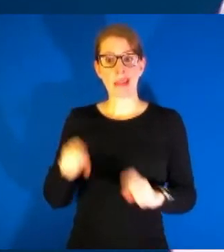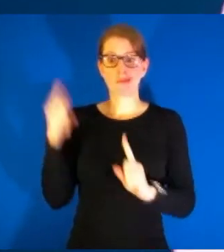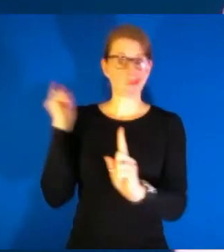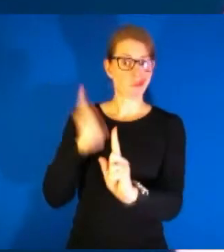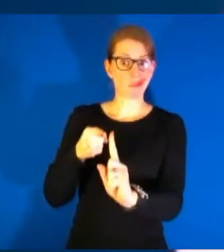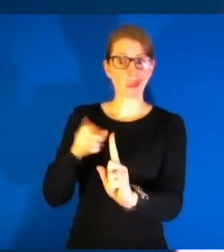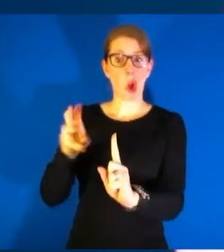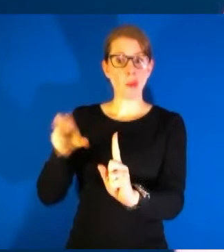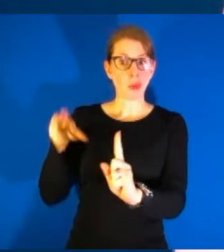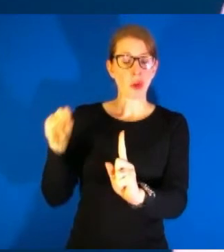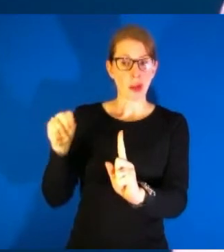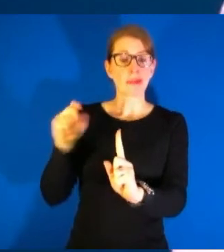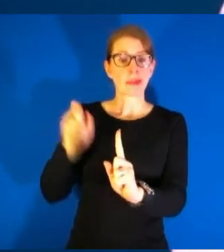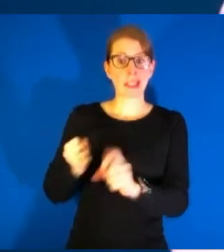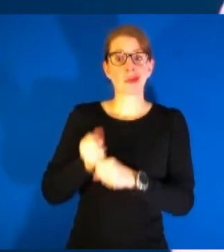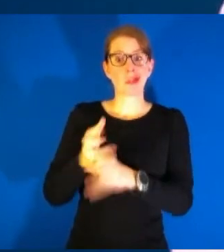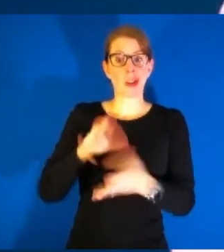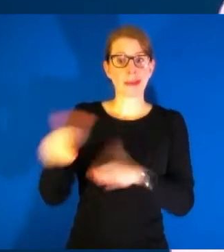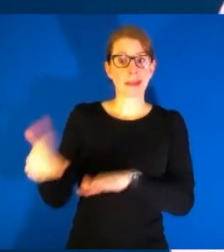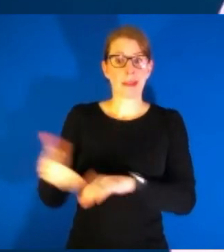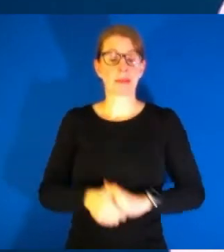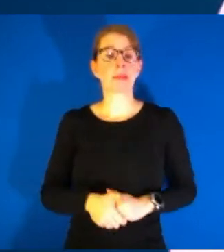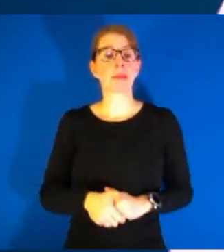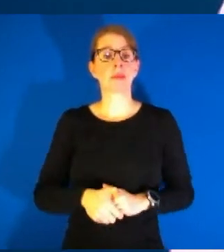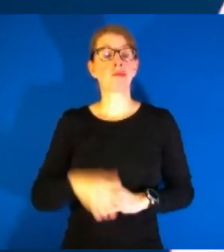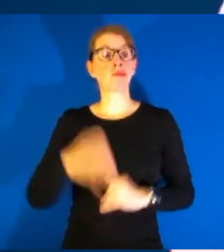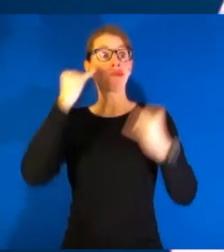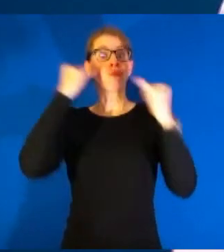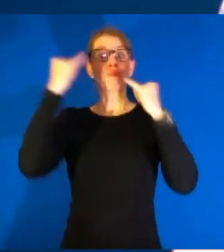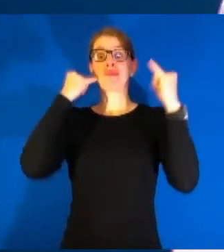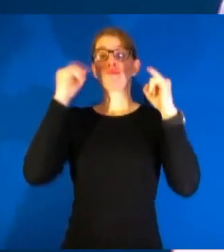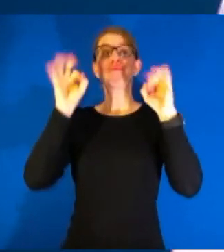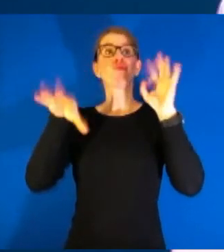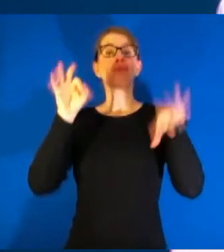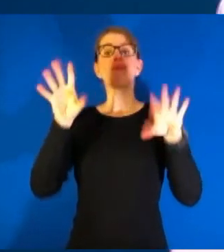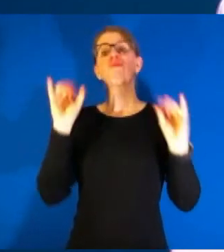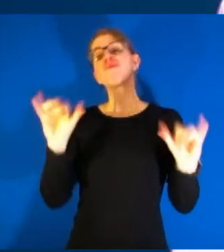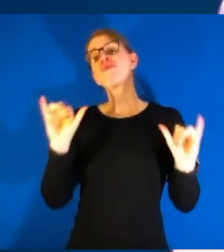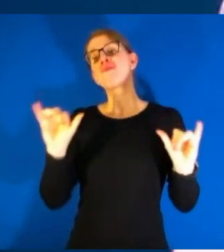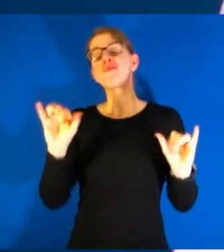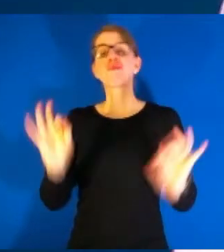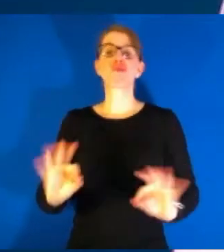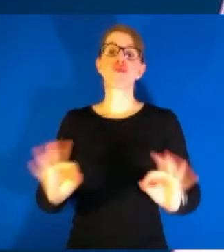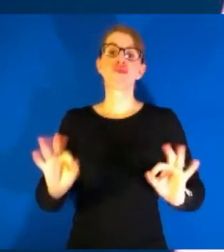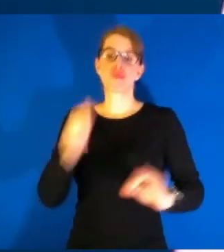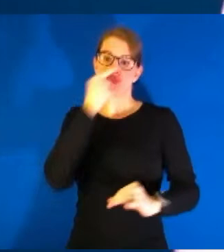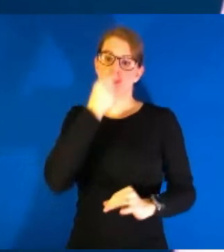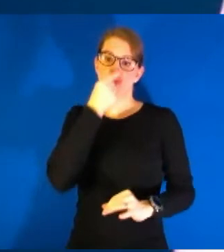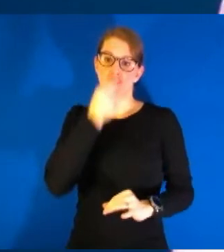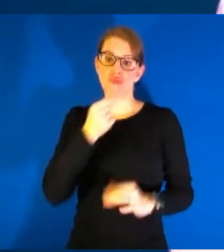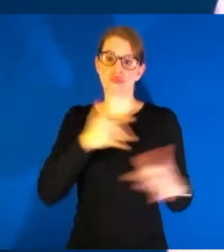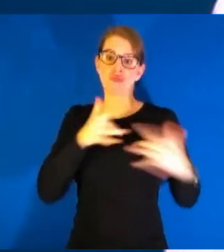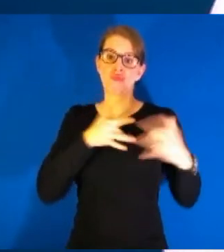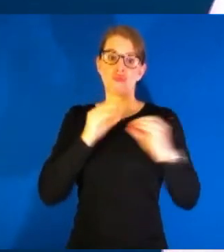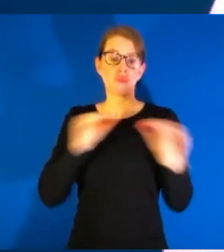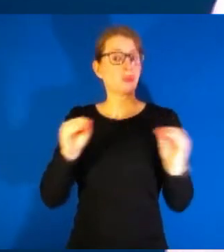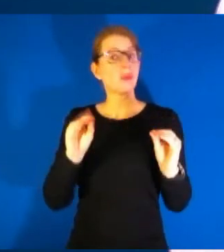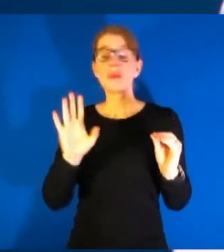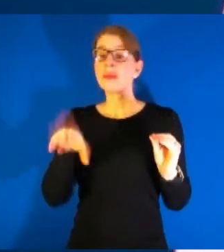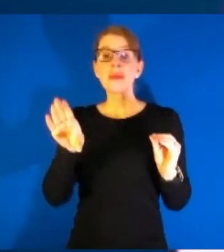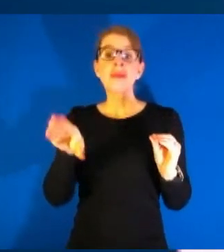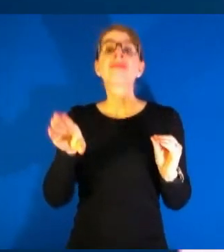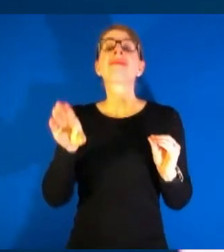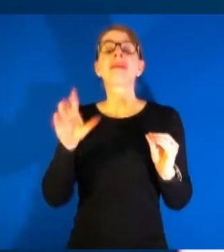And I think what has gotten out there is the idea that this is just, oh my cold, and that we don't have to be concerned. But oh my gosh, actually we